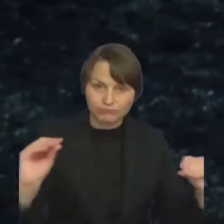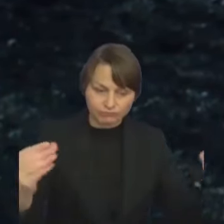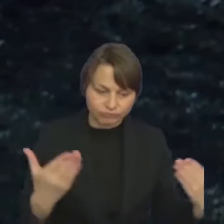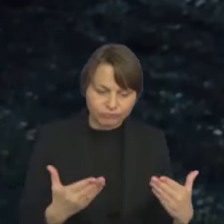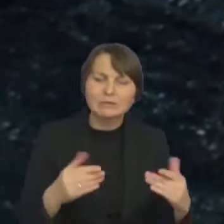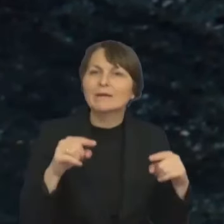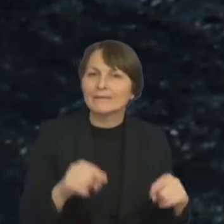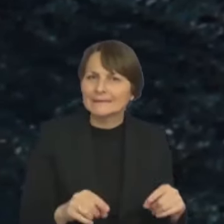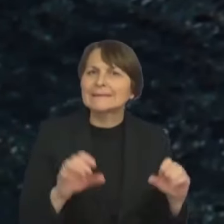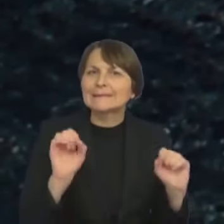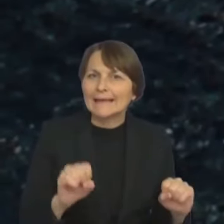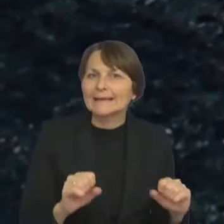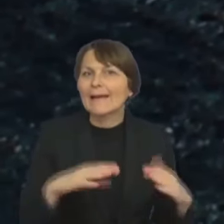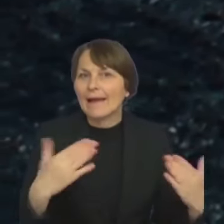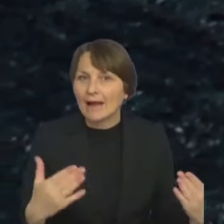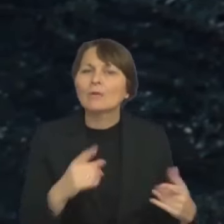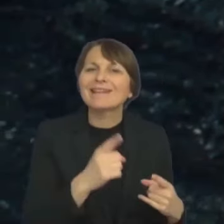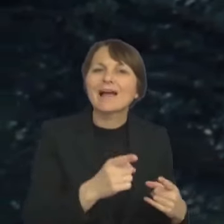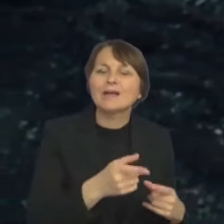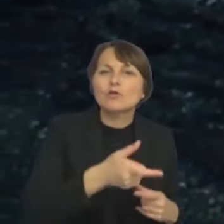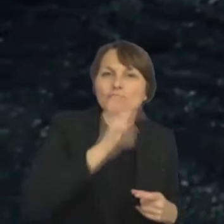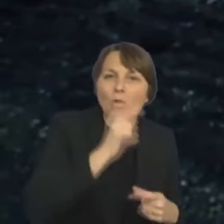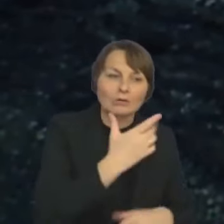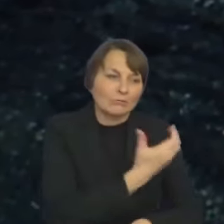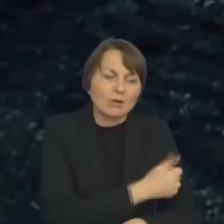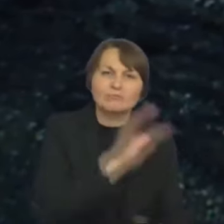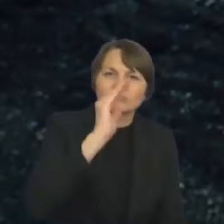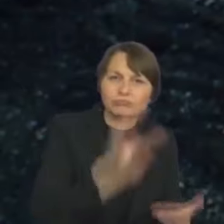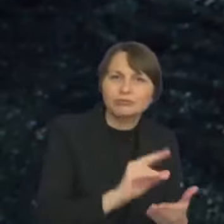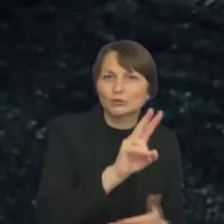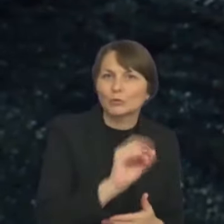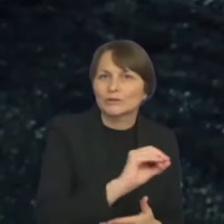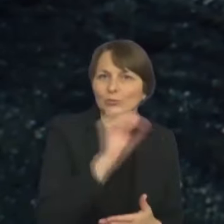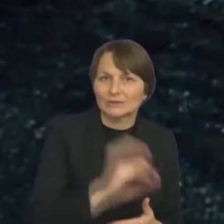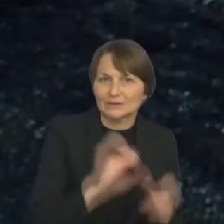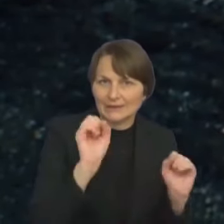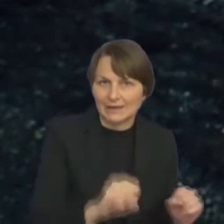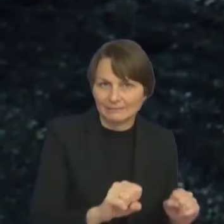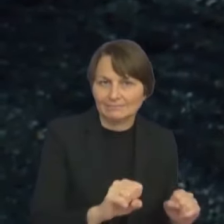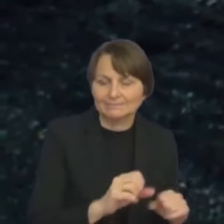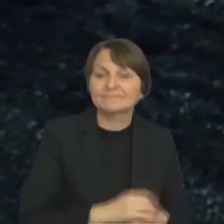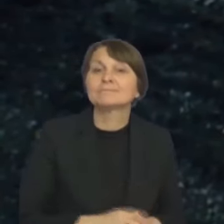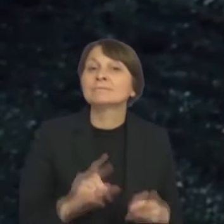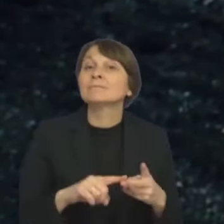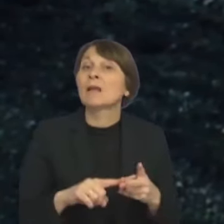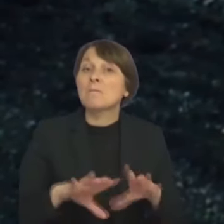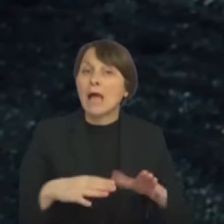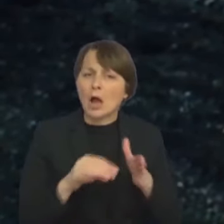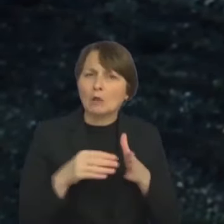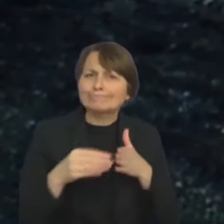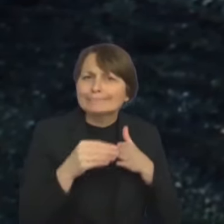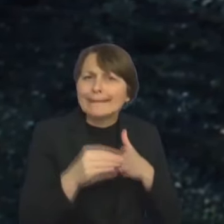be reduced by 20%. By users of these solutions. Now, what about guiding? In real time, the data from